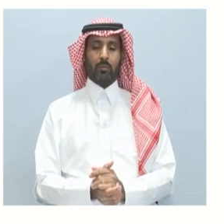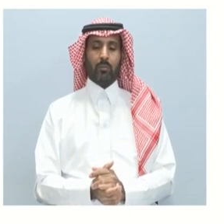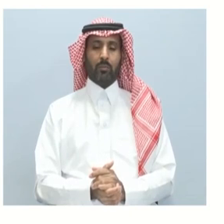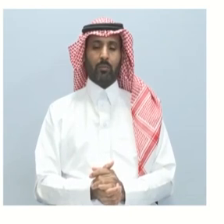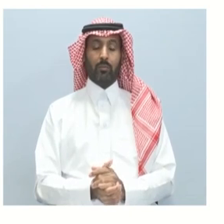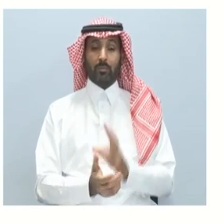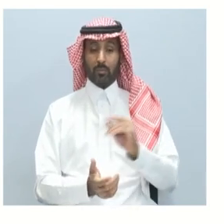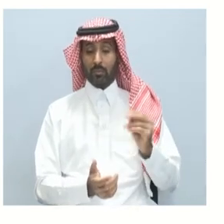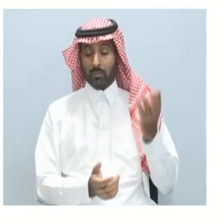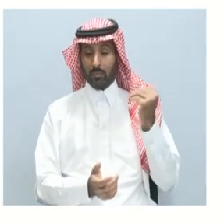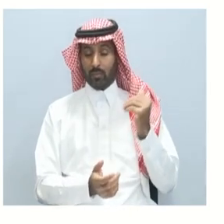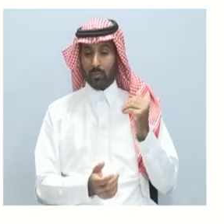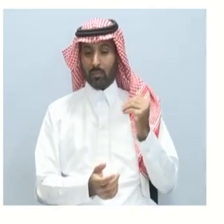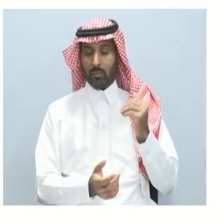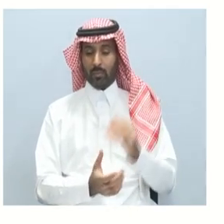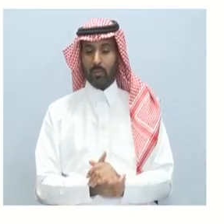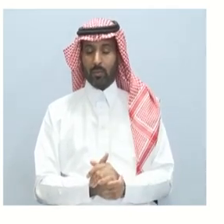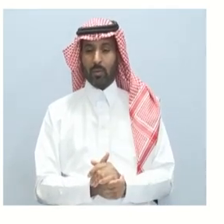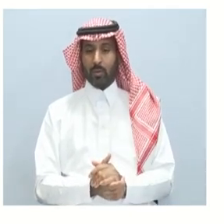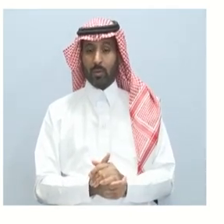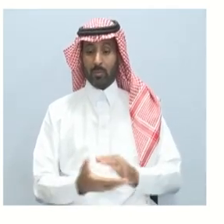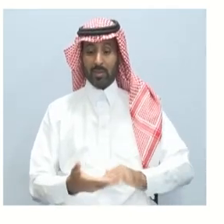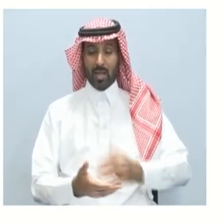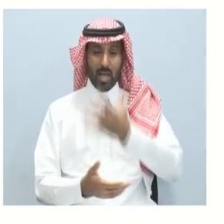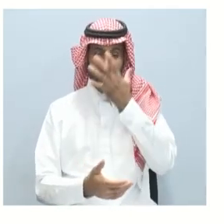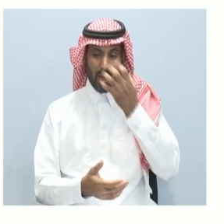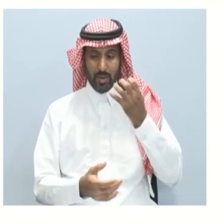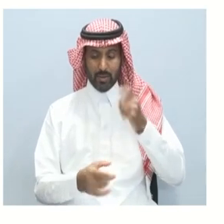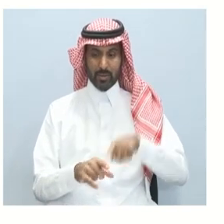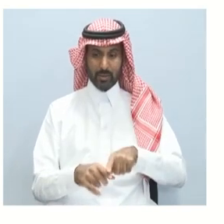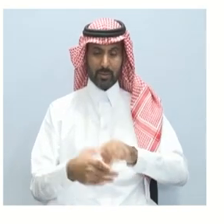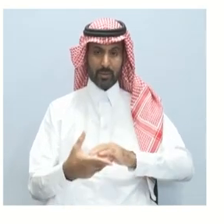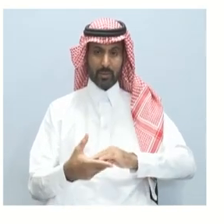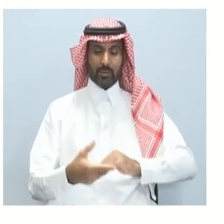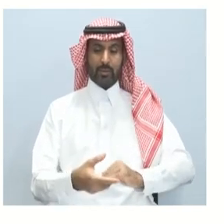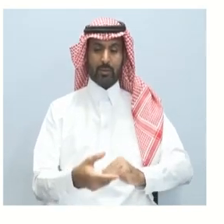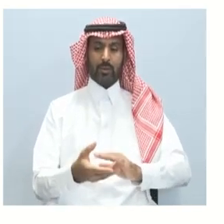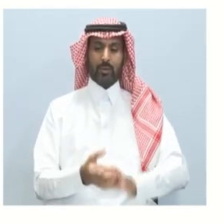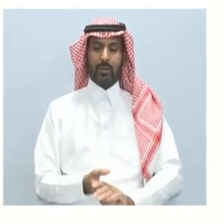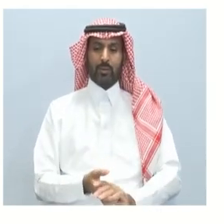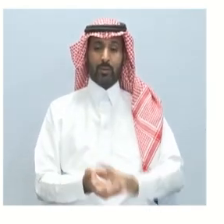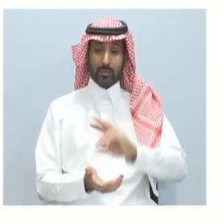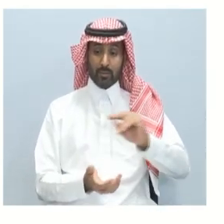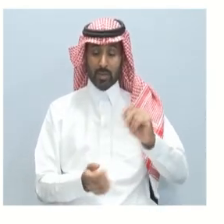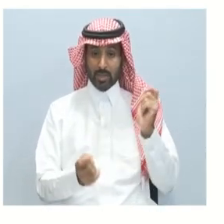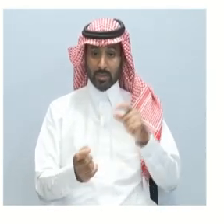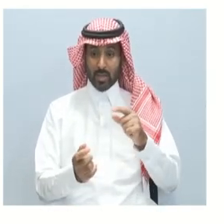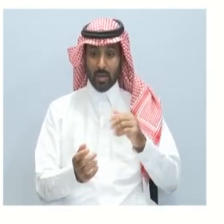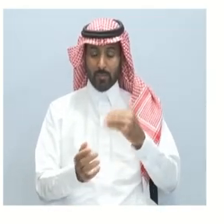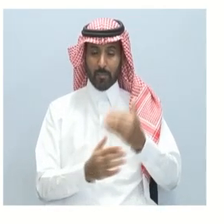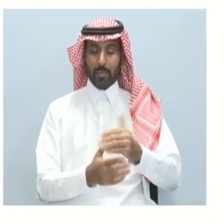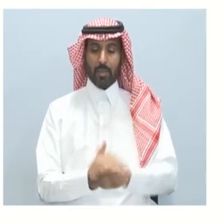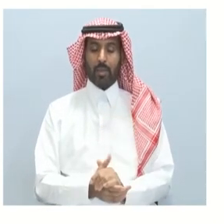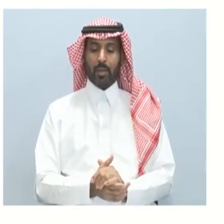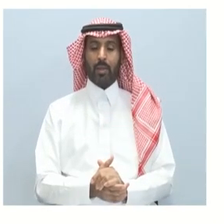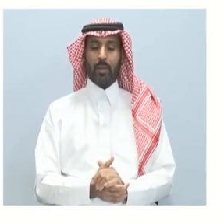Give an example of a case of symbiosis in which each animal has the same goal.